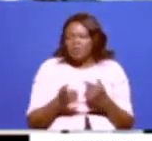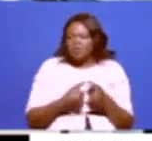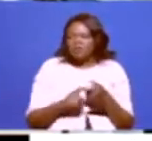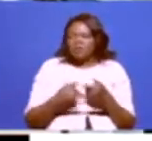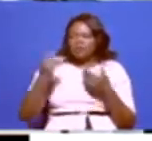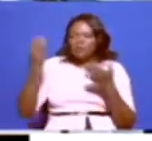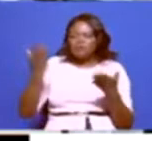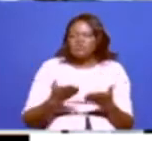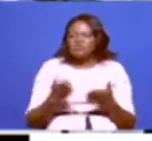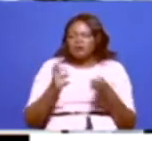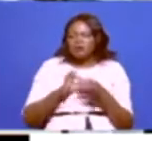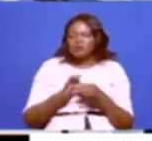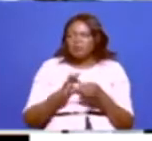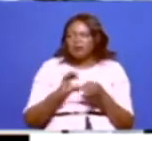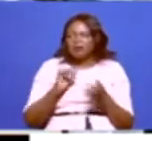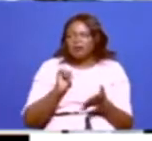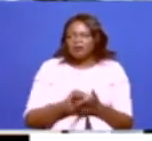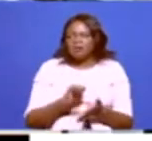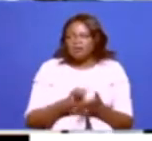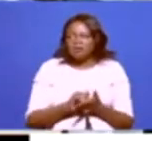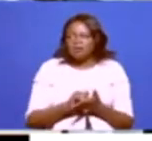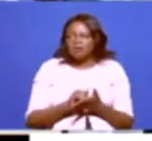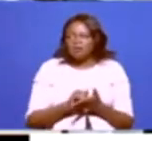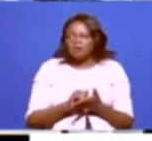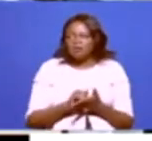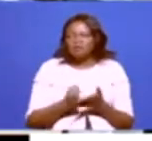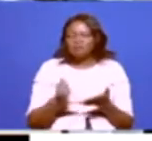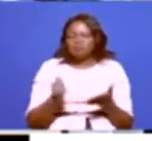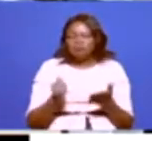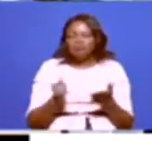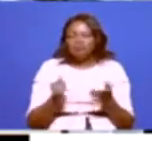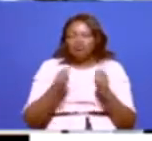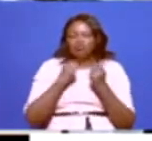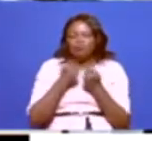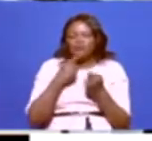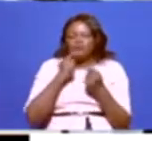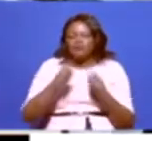things ambazo jamii zimeishi pamoja.